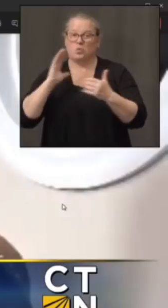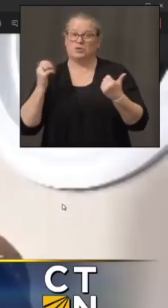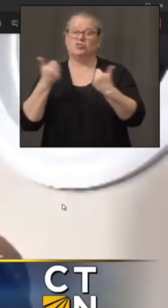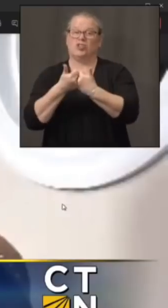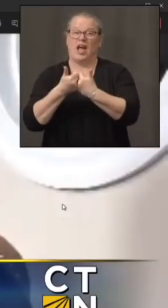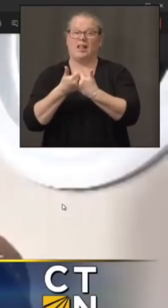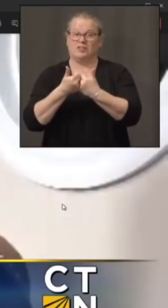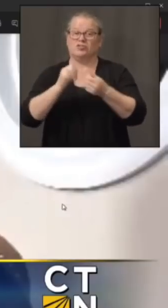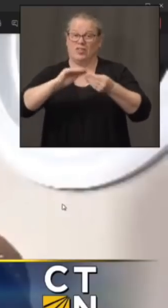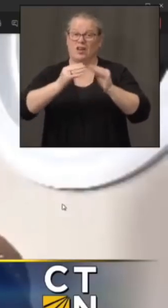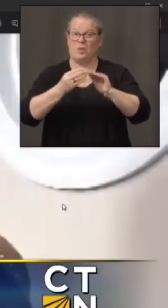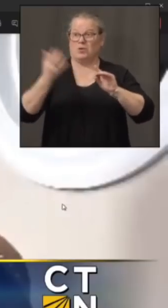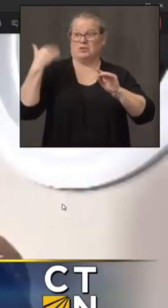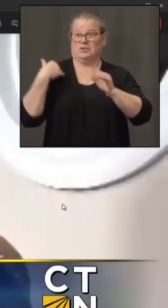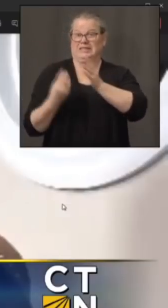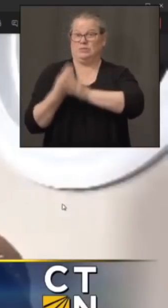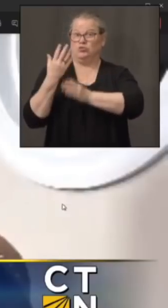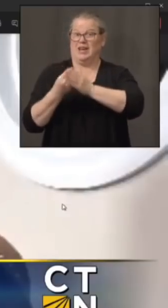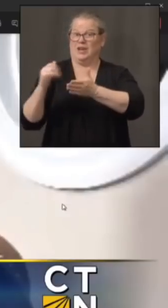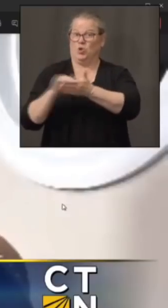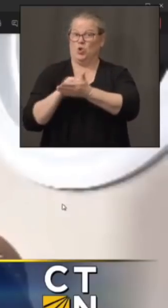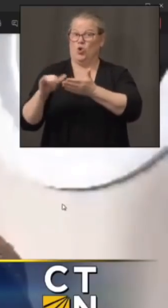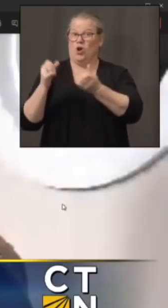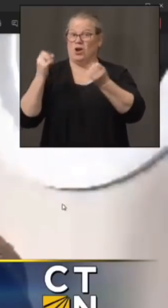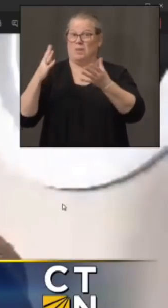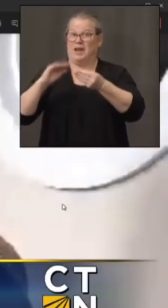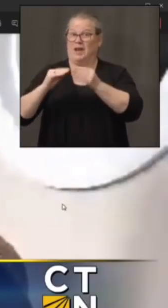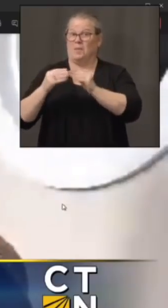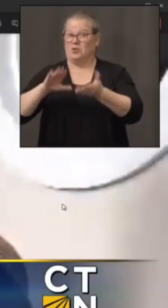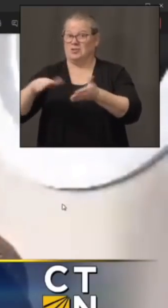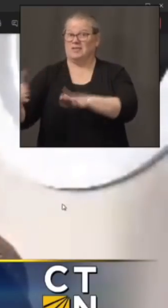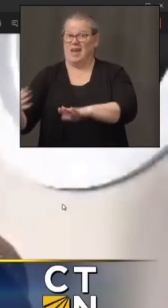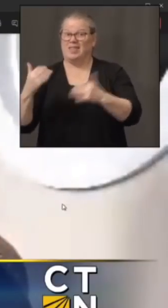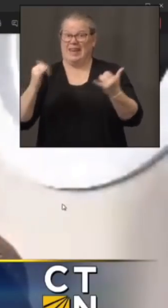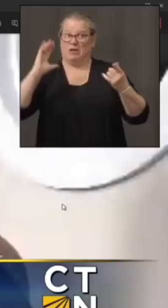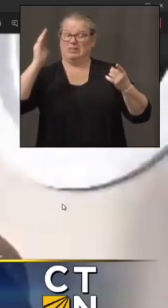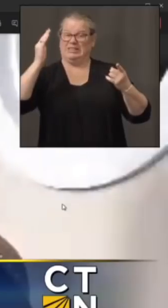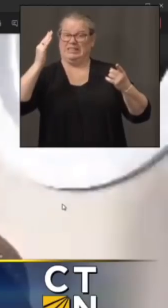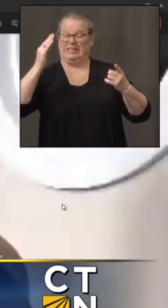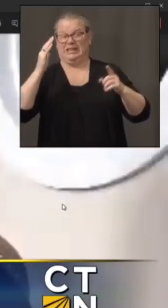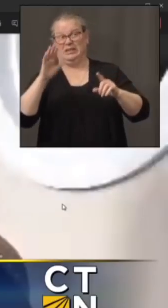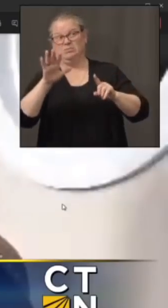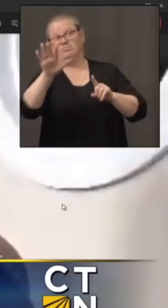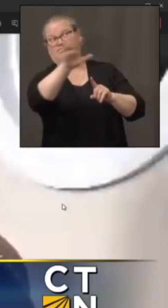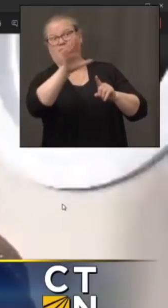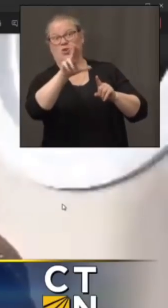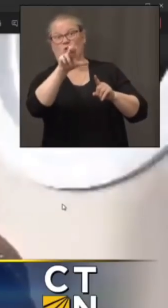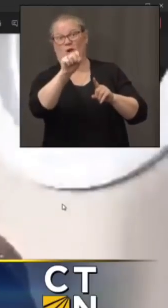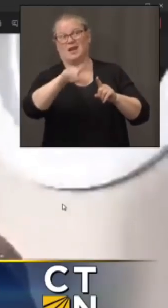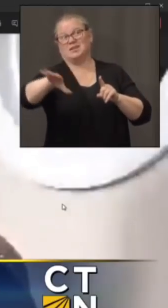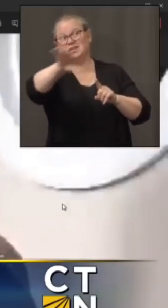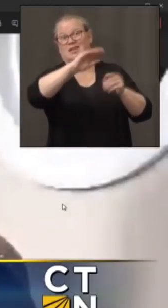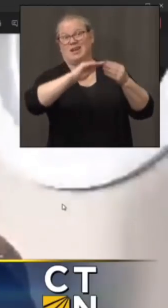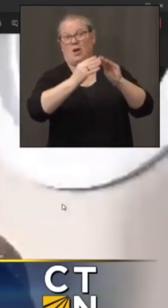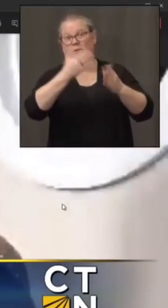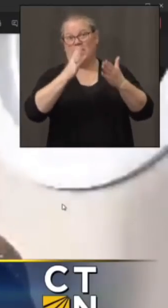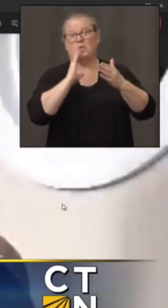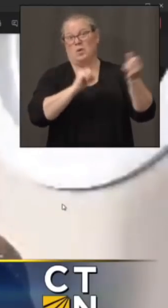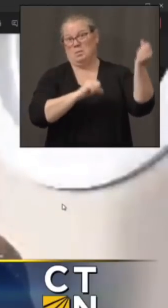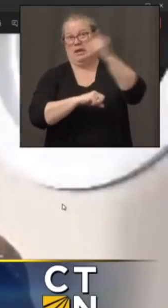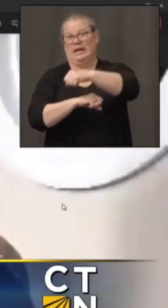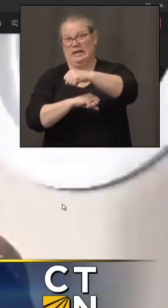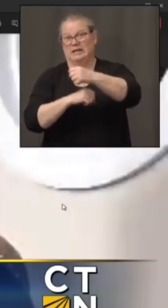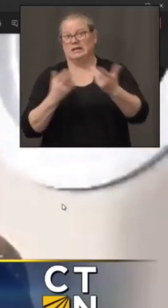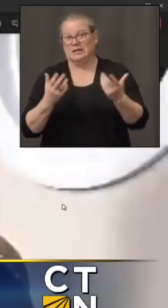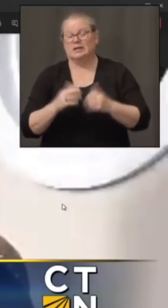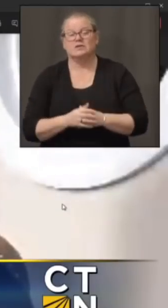I think in terms of just healthcare capacity, and this isn't specific to Connecticut, but just generally nationally, I think we have good